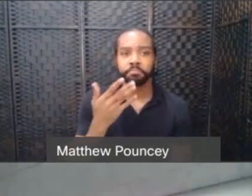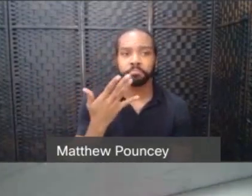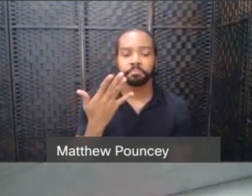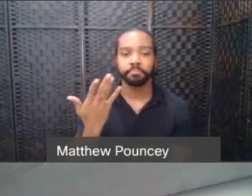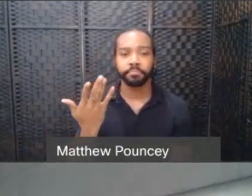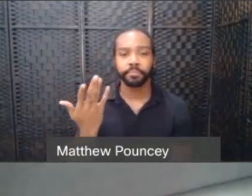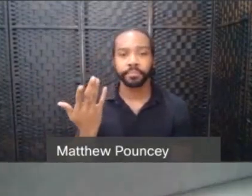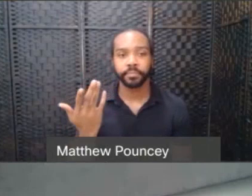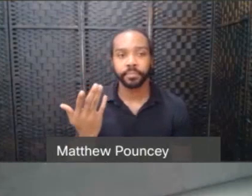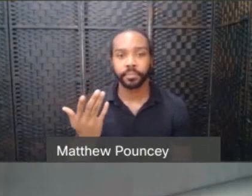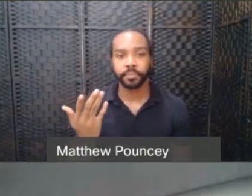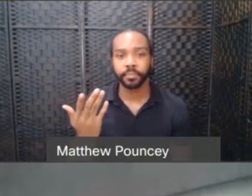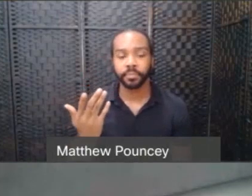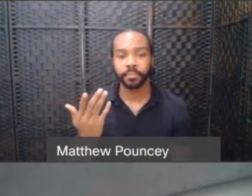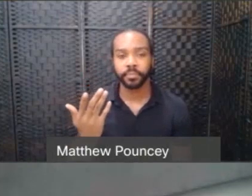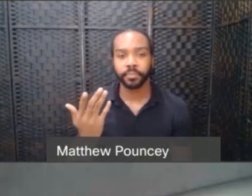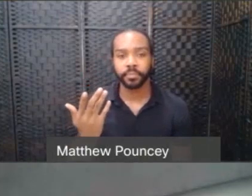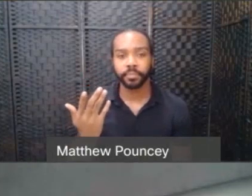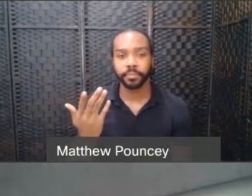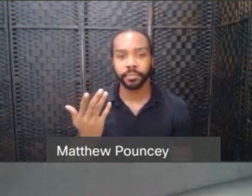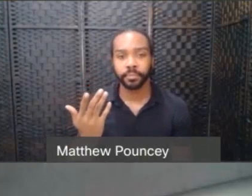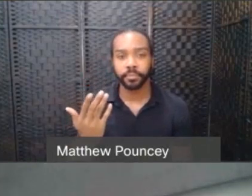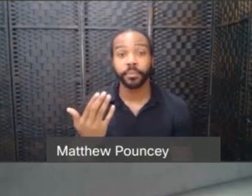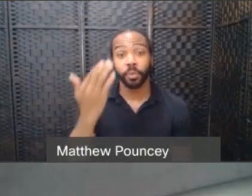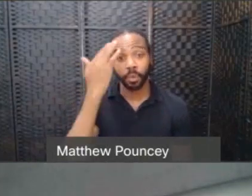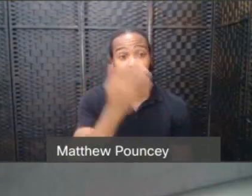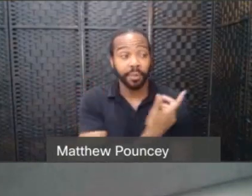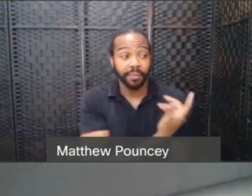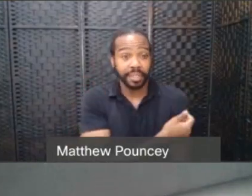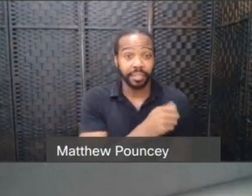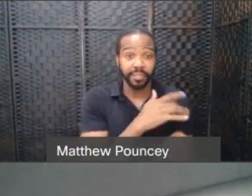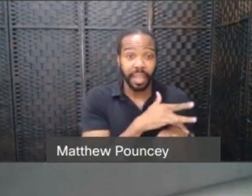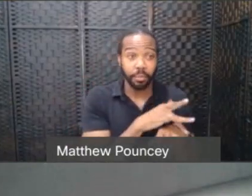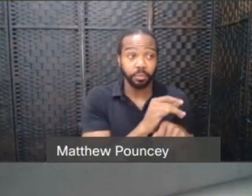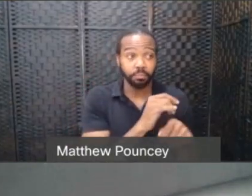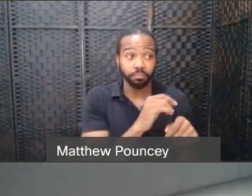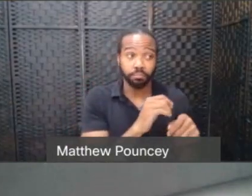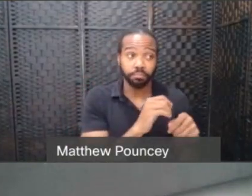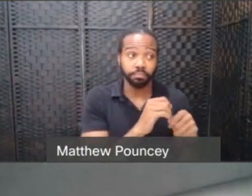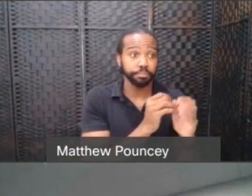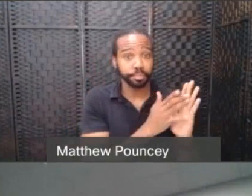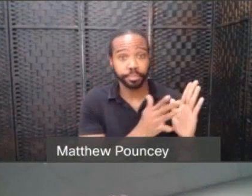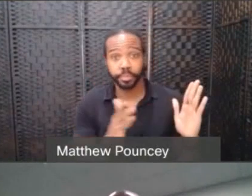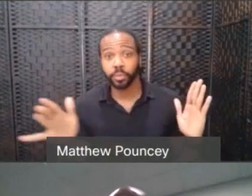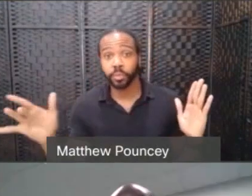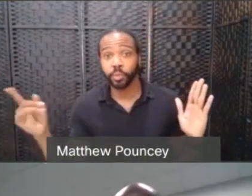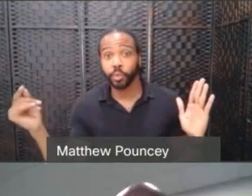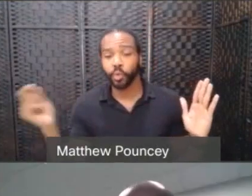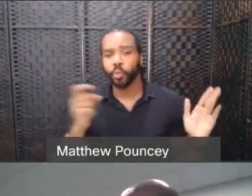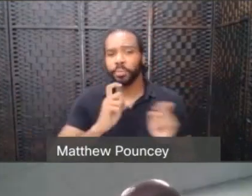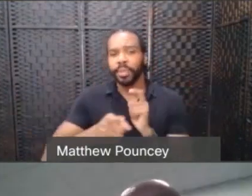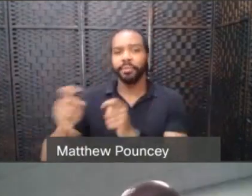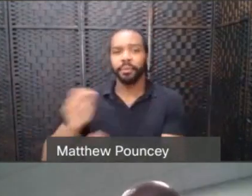been giving since the vaccine's been available, we've been giving staff $50, which sounds kind of minimal,